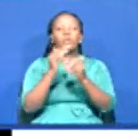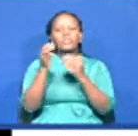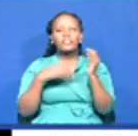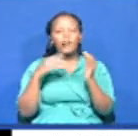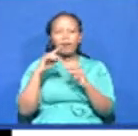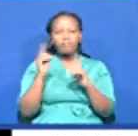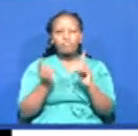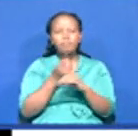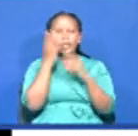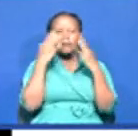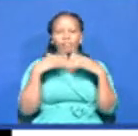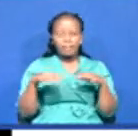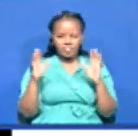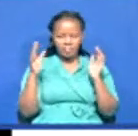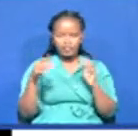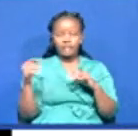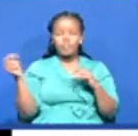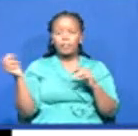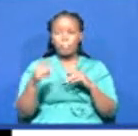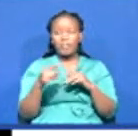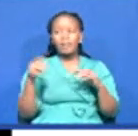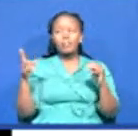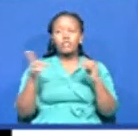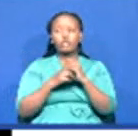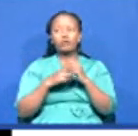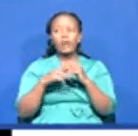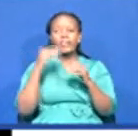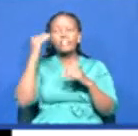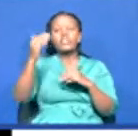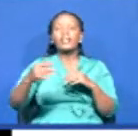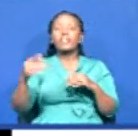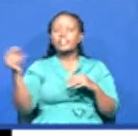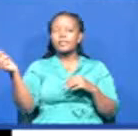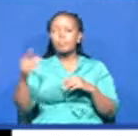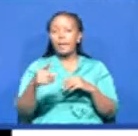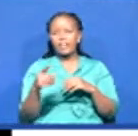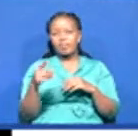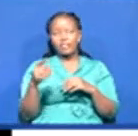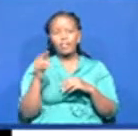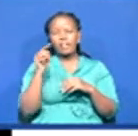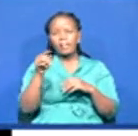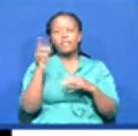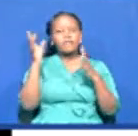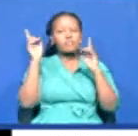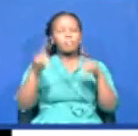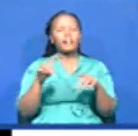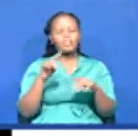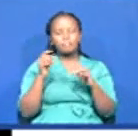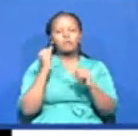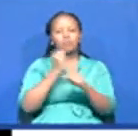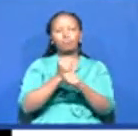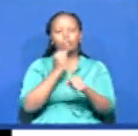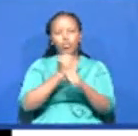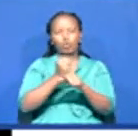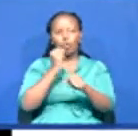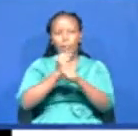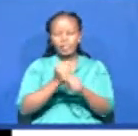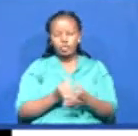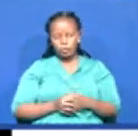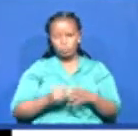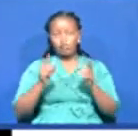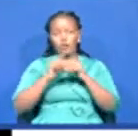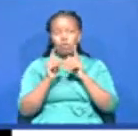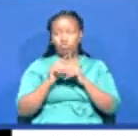come July, that is next month, it should be in operation. You have also been advised